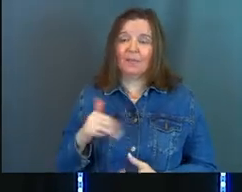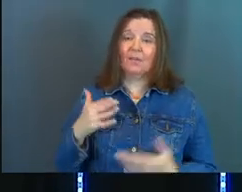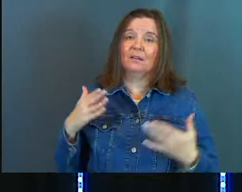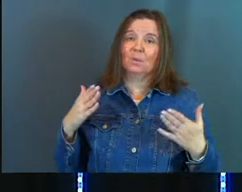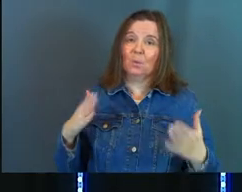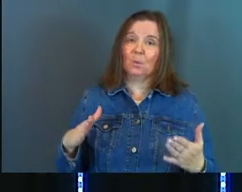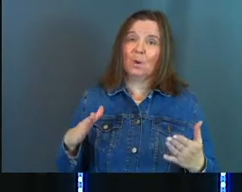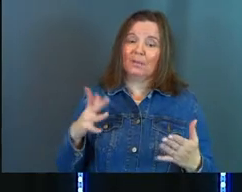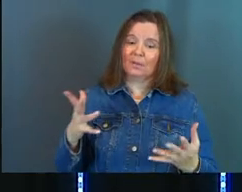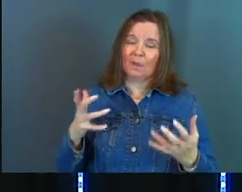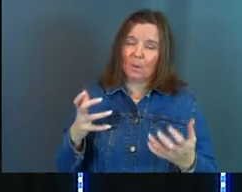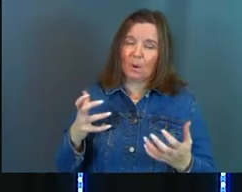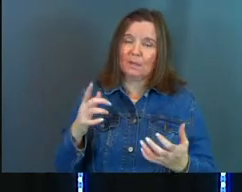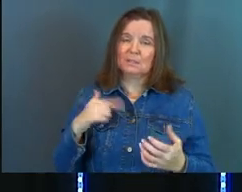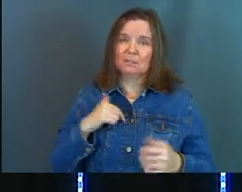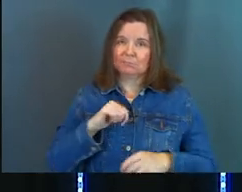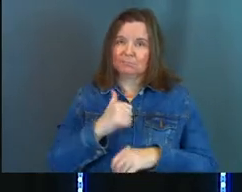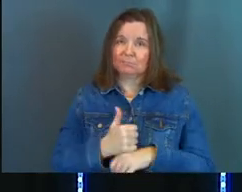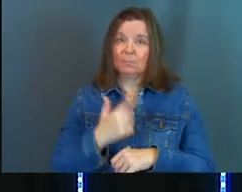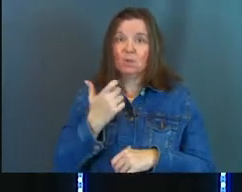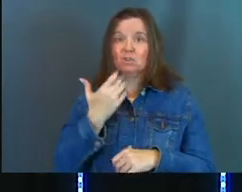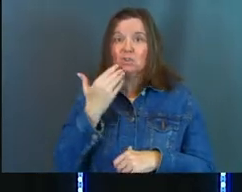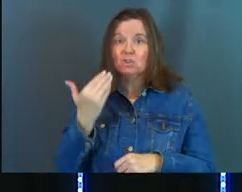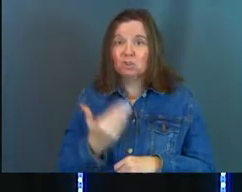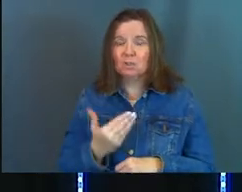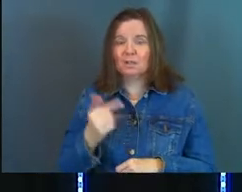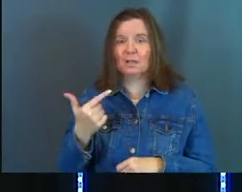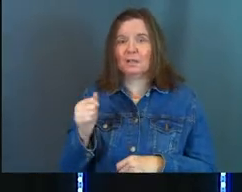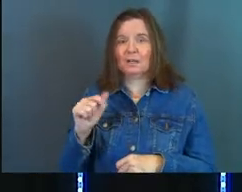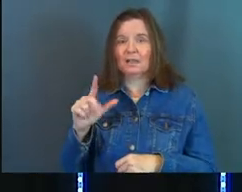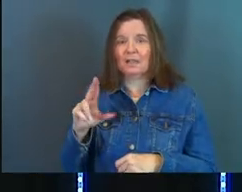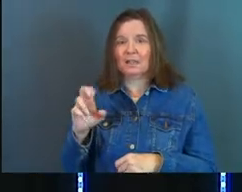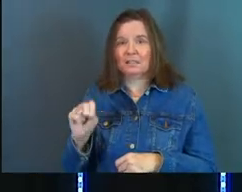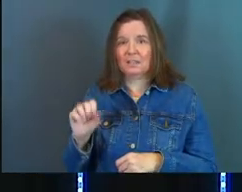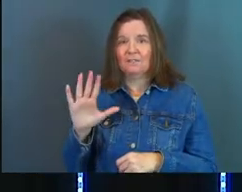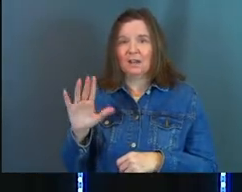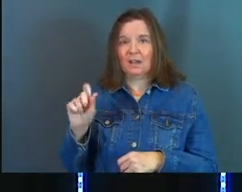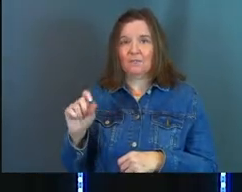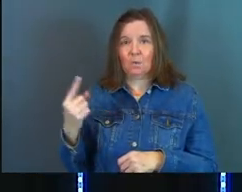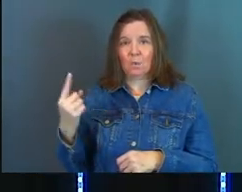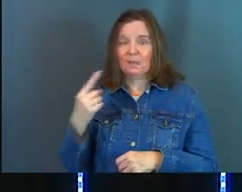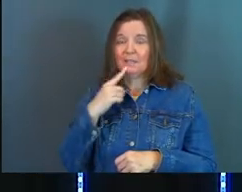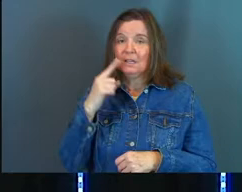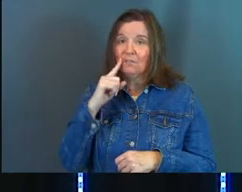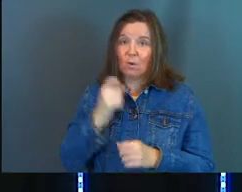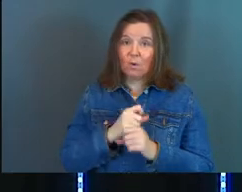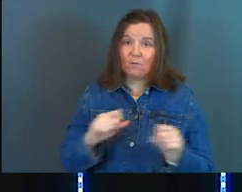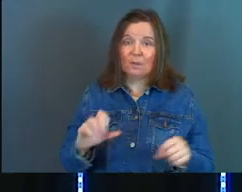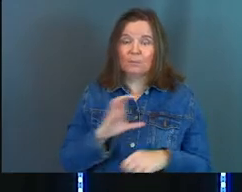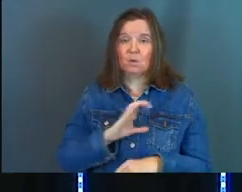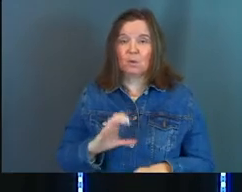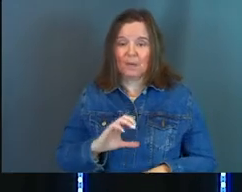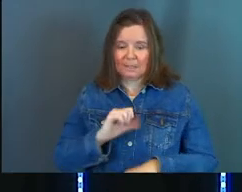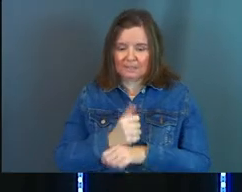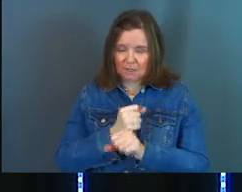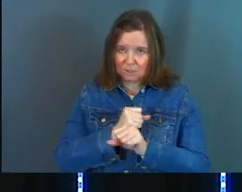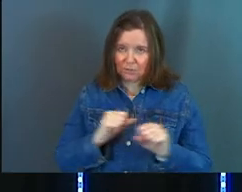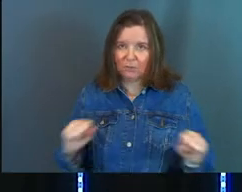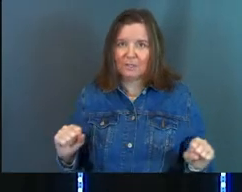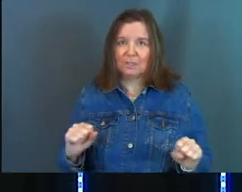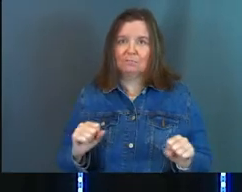the way that he wants it to be, because it's good. Galatians 5, verse 1 says, it is for freedom that Christ has set us